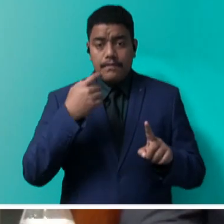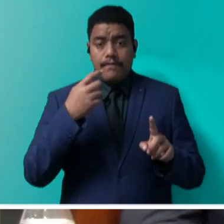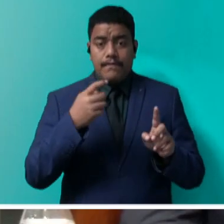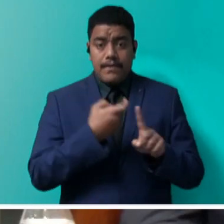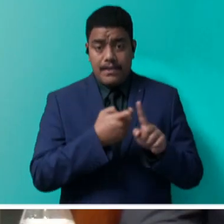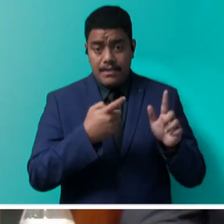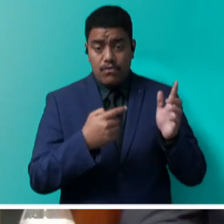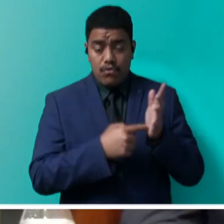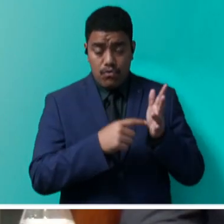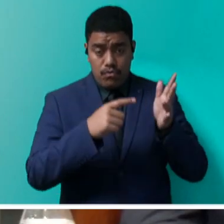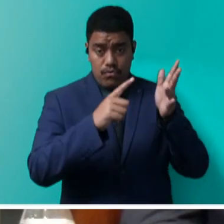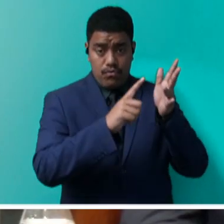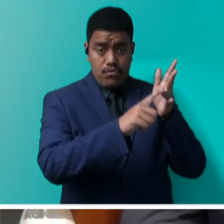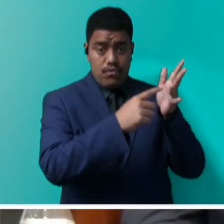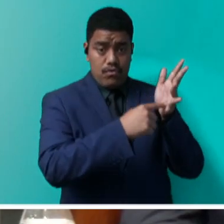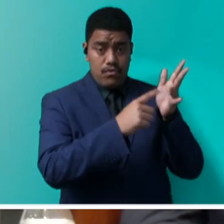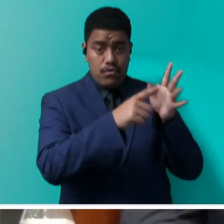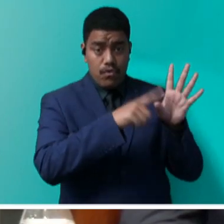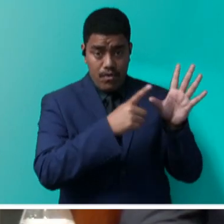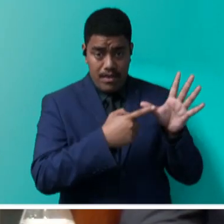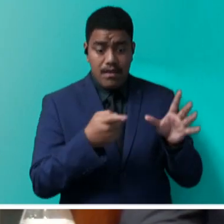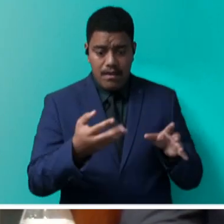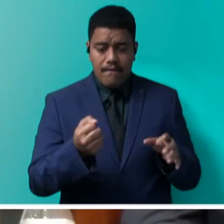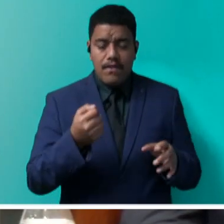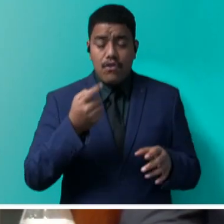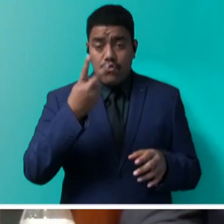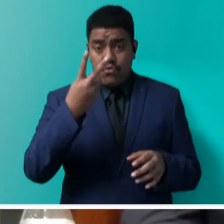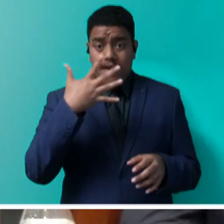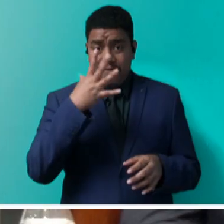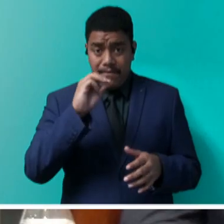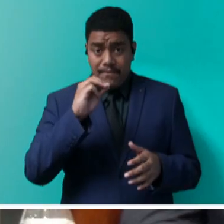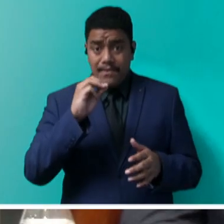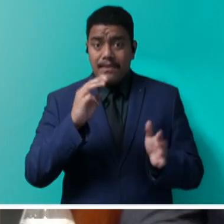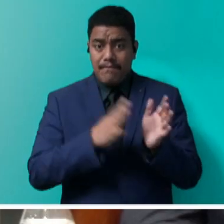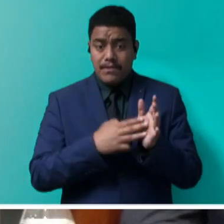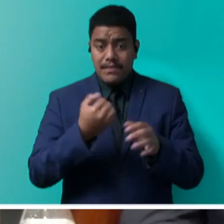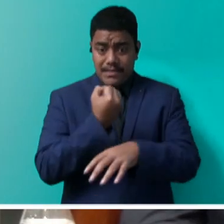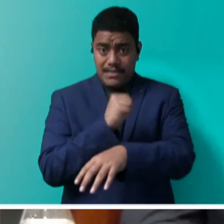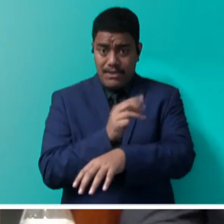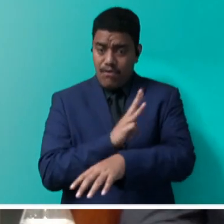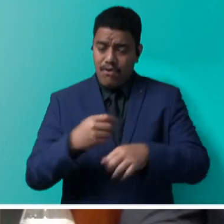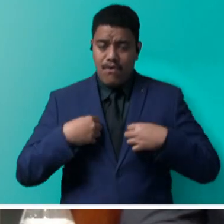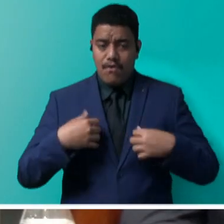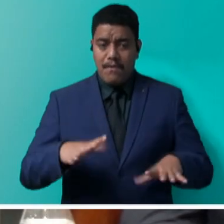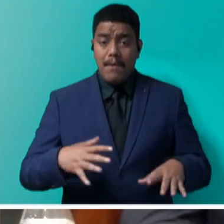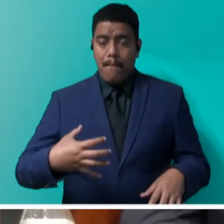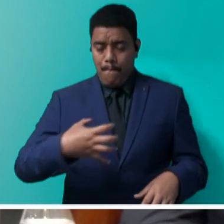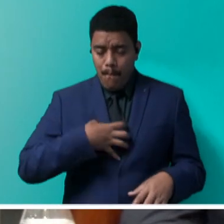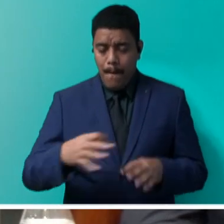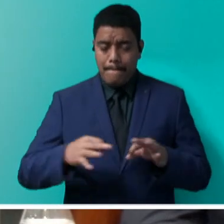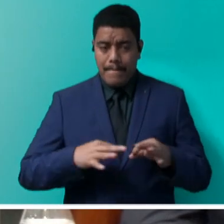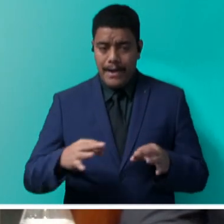on Totoya, where 250 meters of seawall is already complete, with more planned.